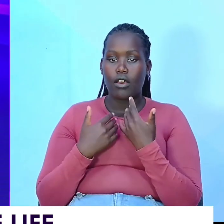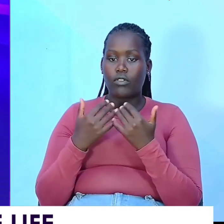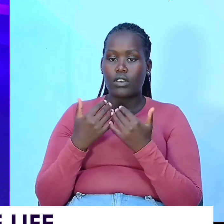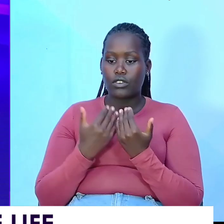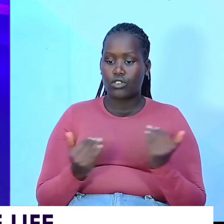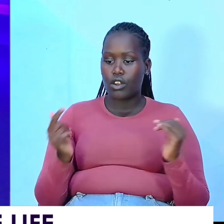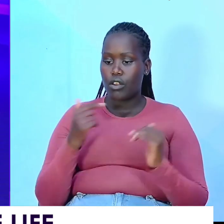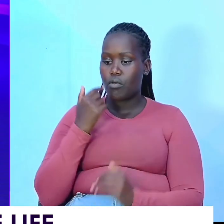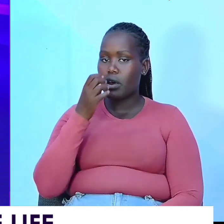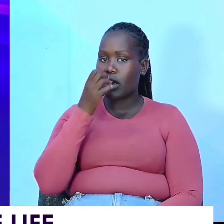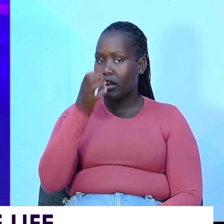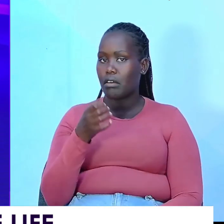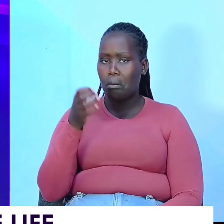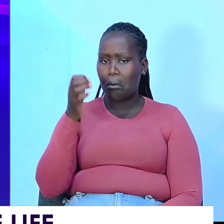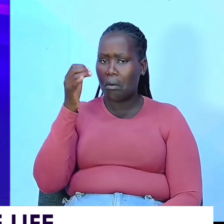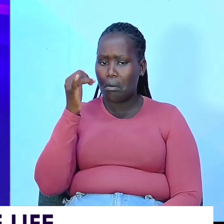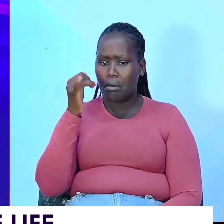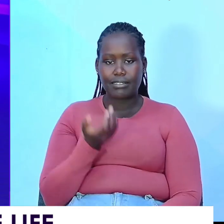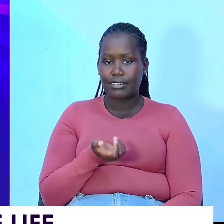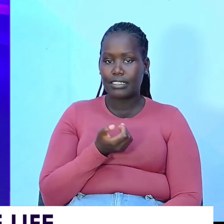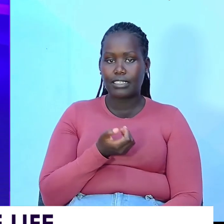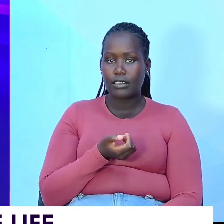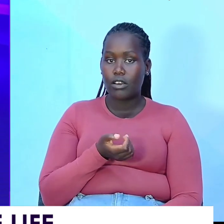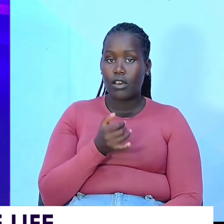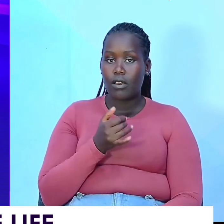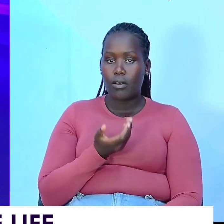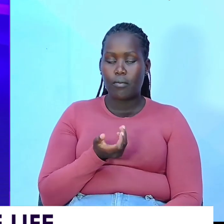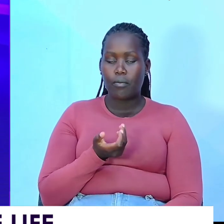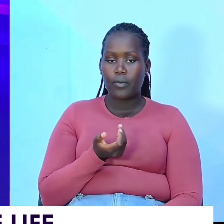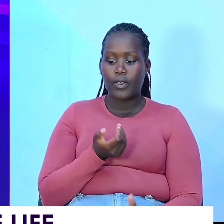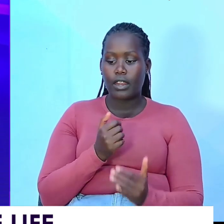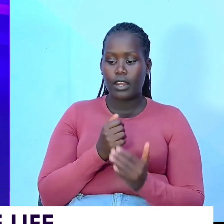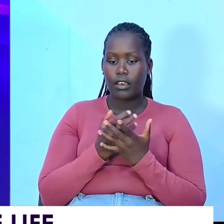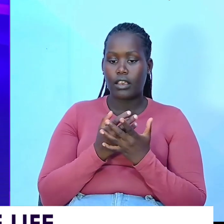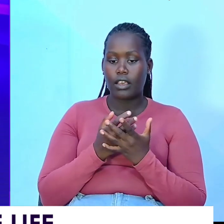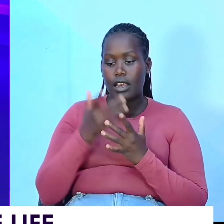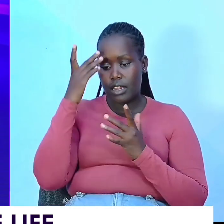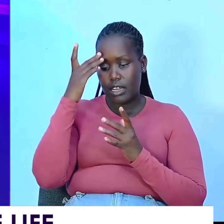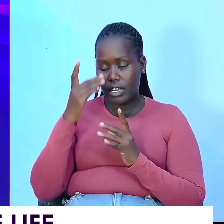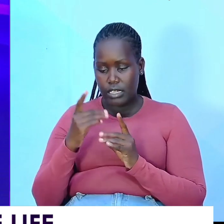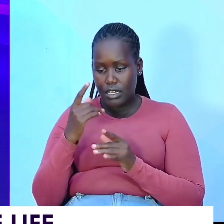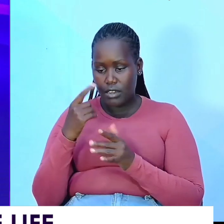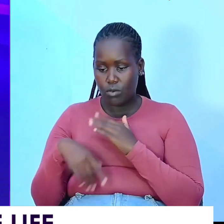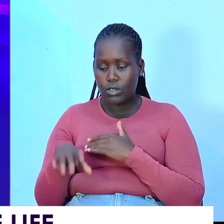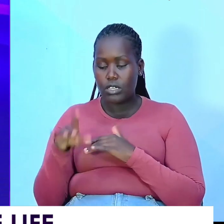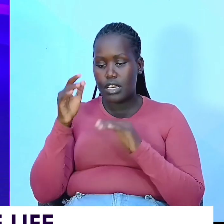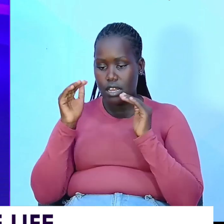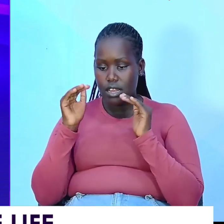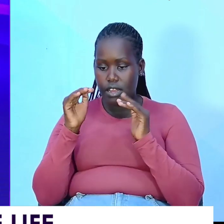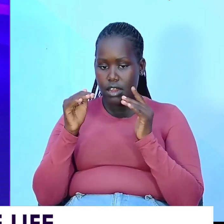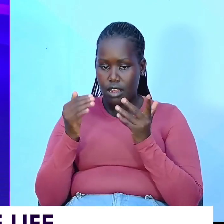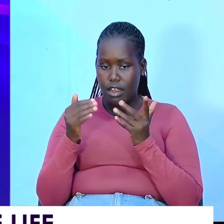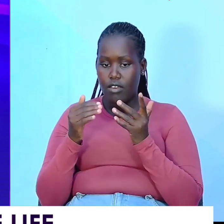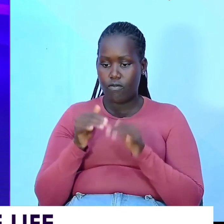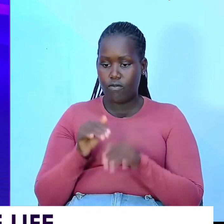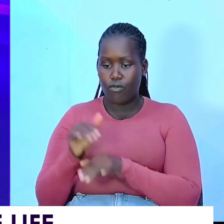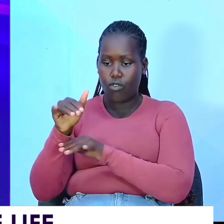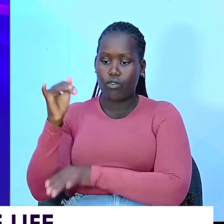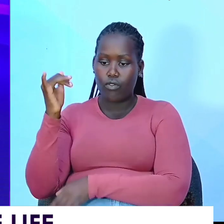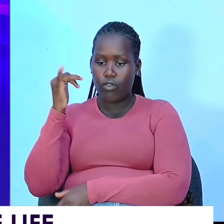of their way and abandon whatever they have been taught. And just decide they have set their minds on following their